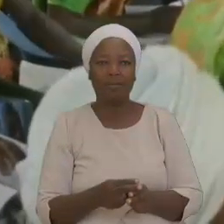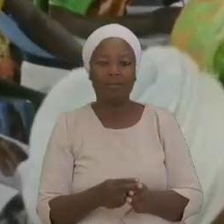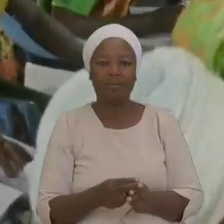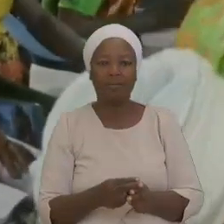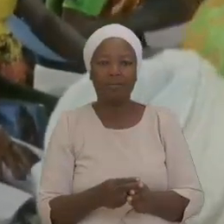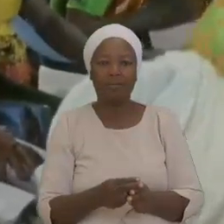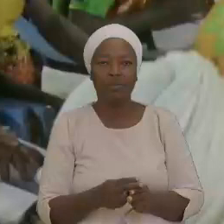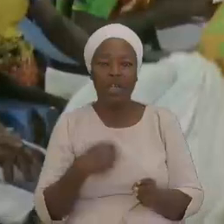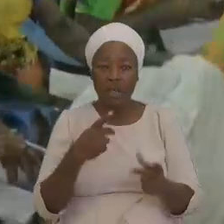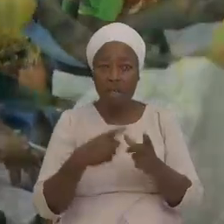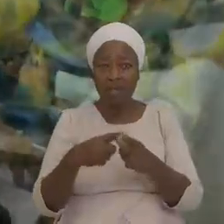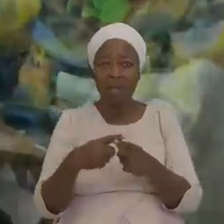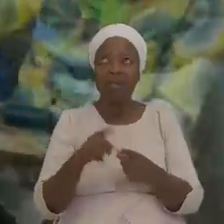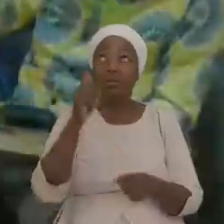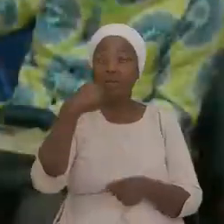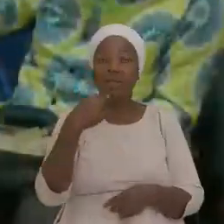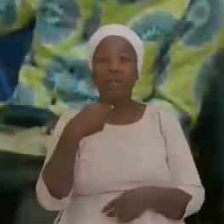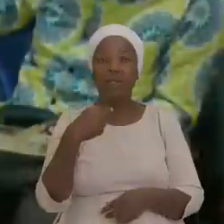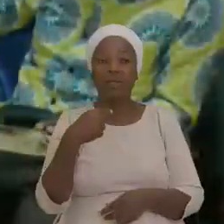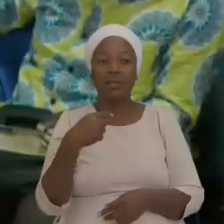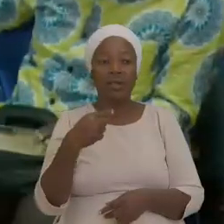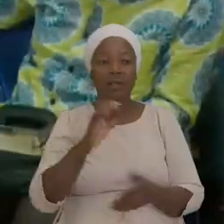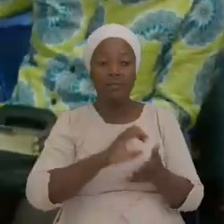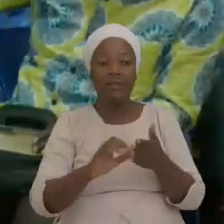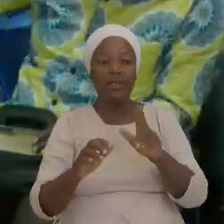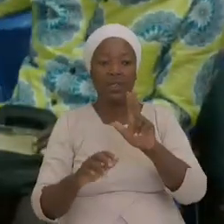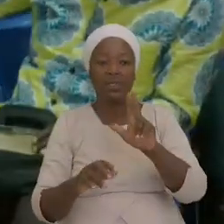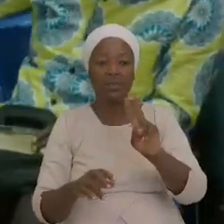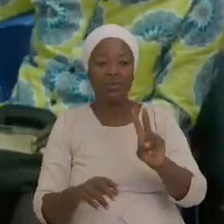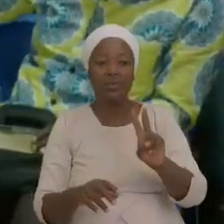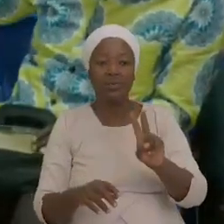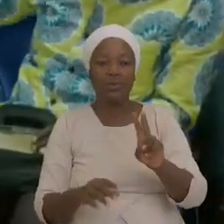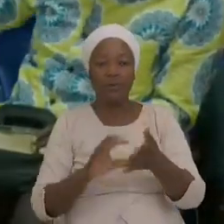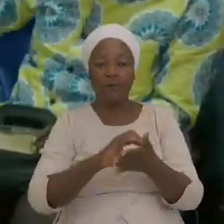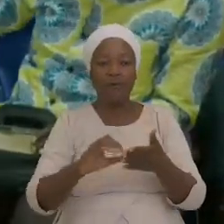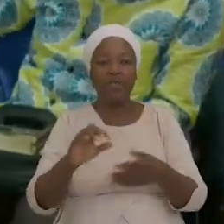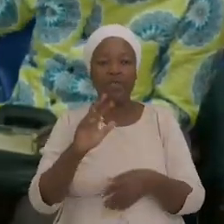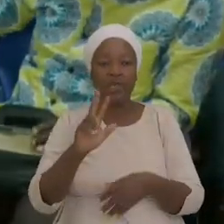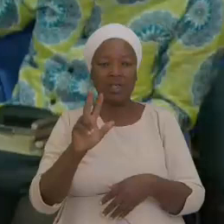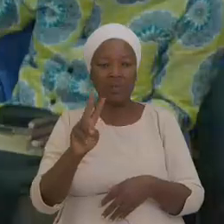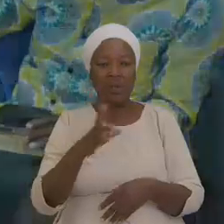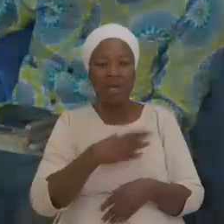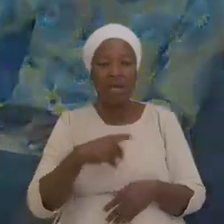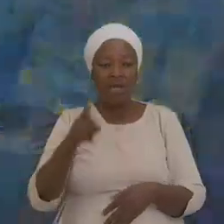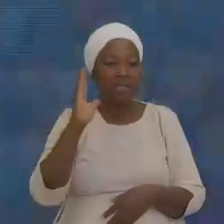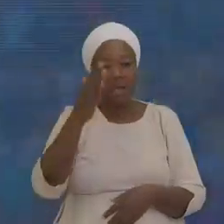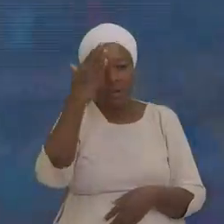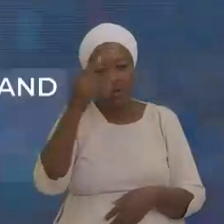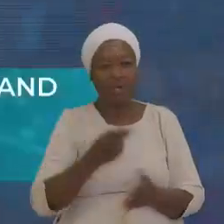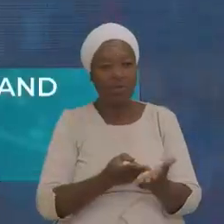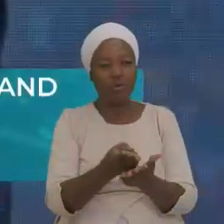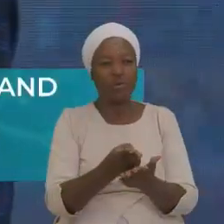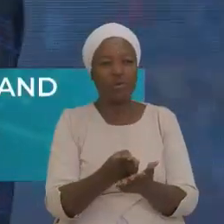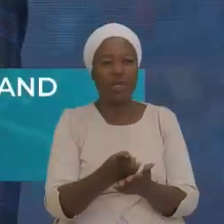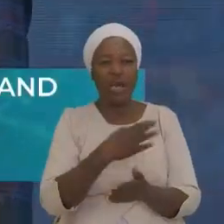And then he says in verse 32, and ye shall know the truth, and